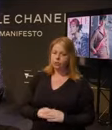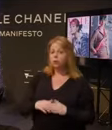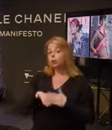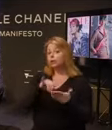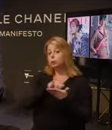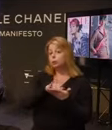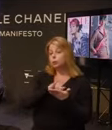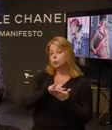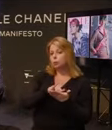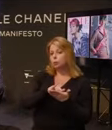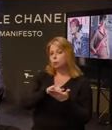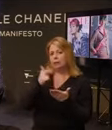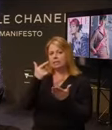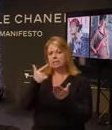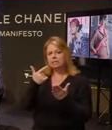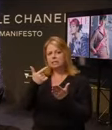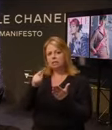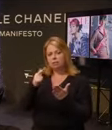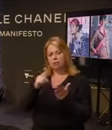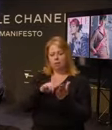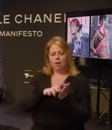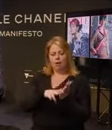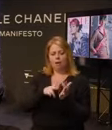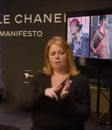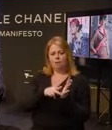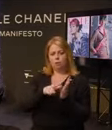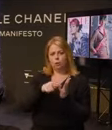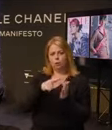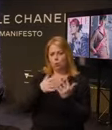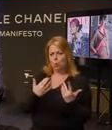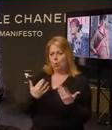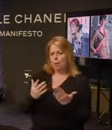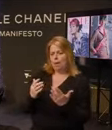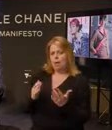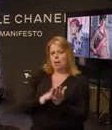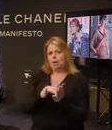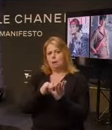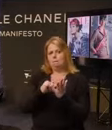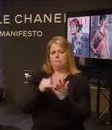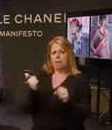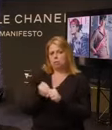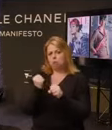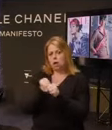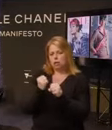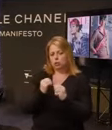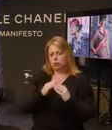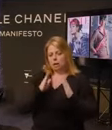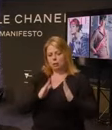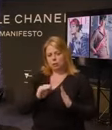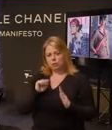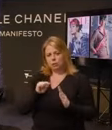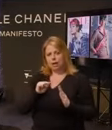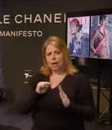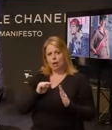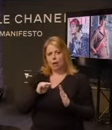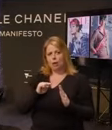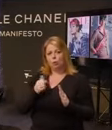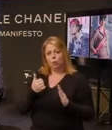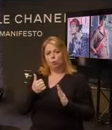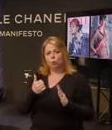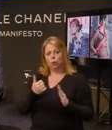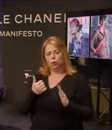York, 7th Avenue, so many of the mass production houses there were licensing